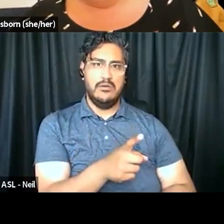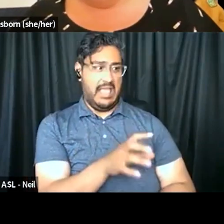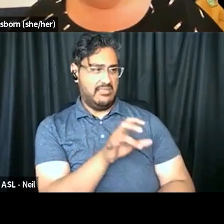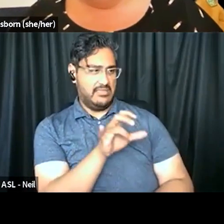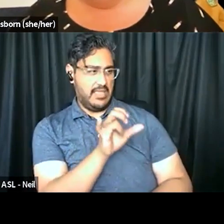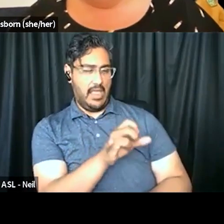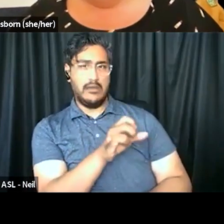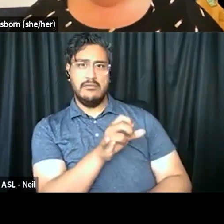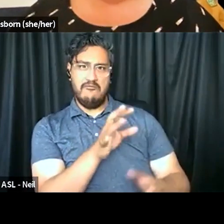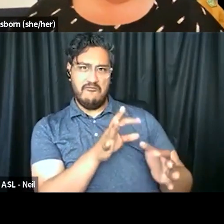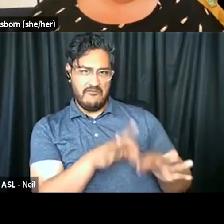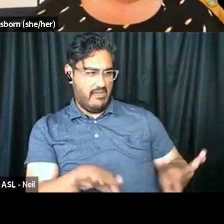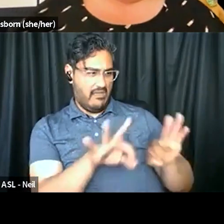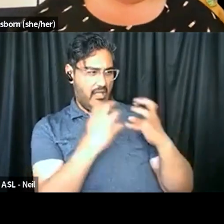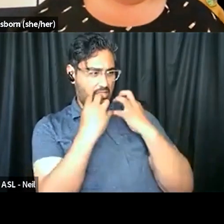inalienable value?